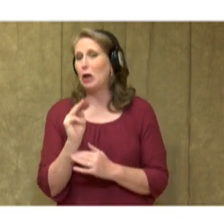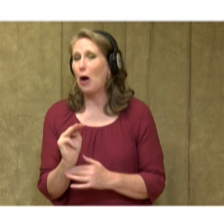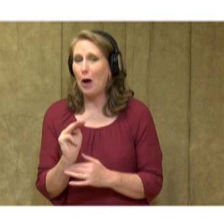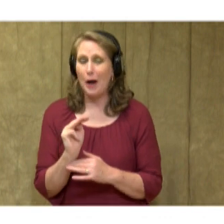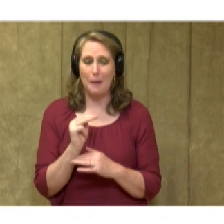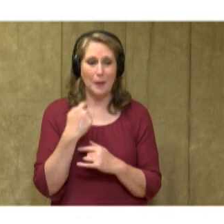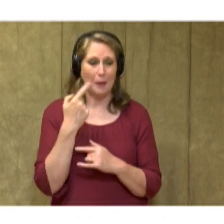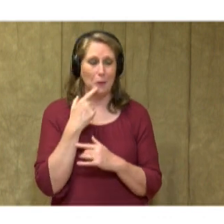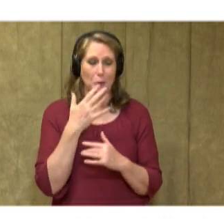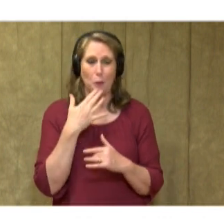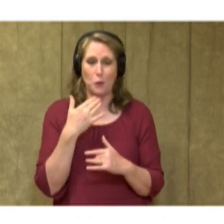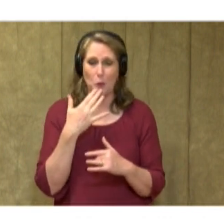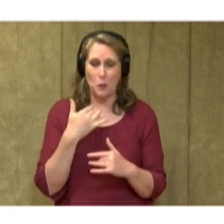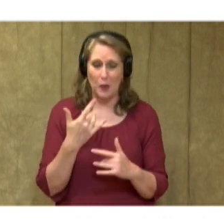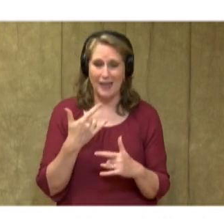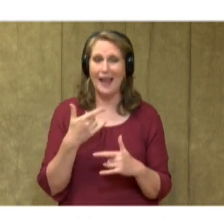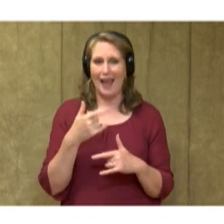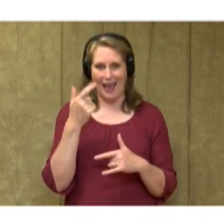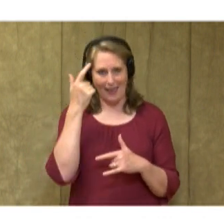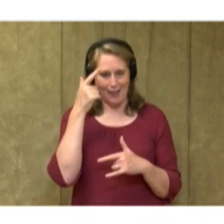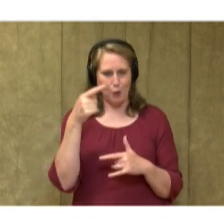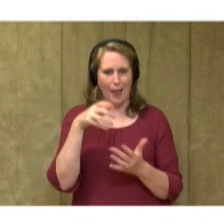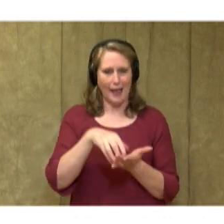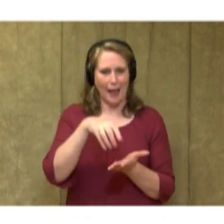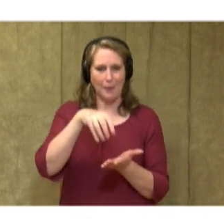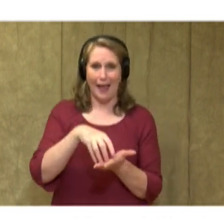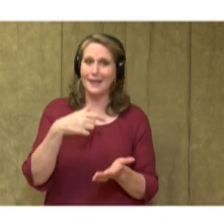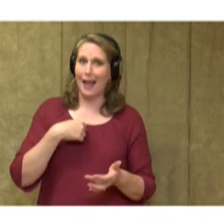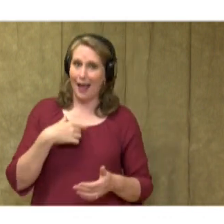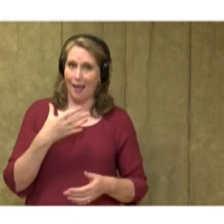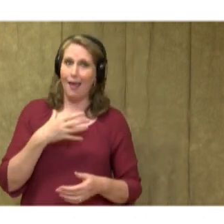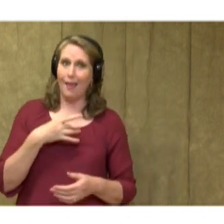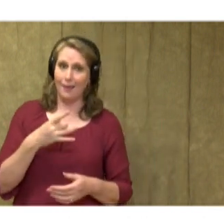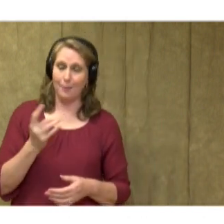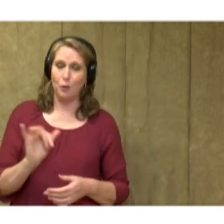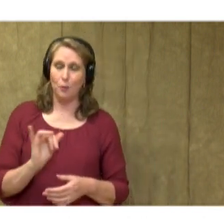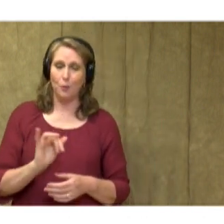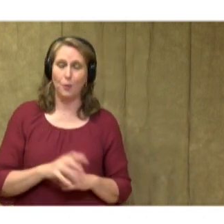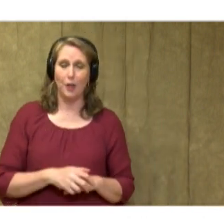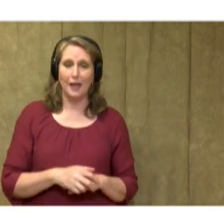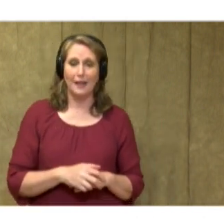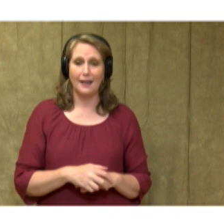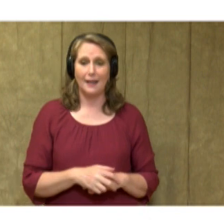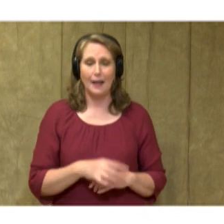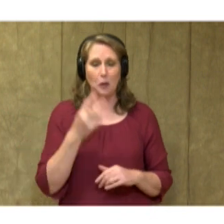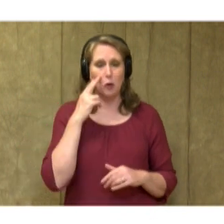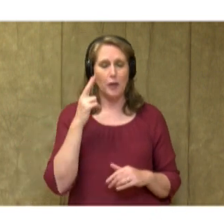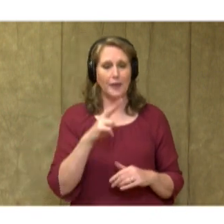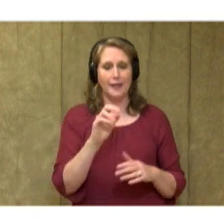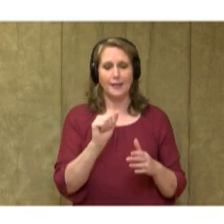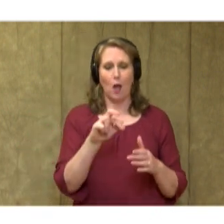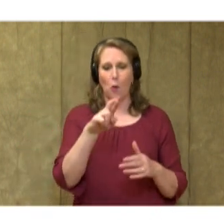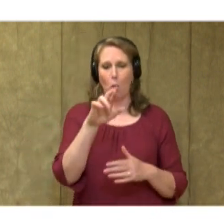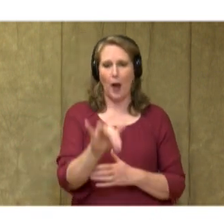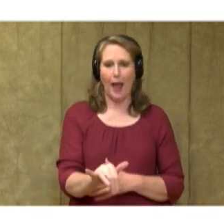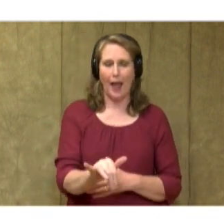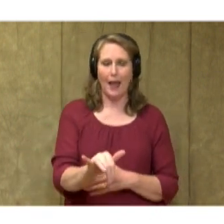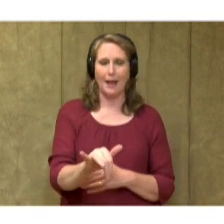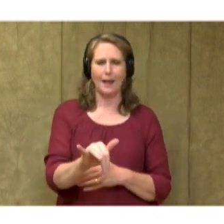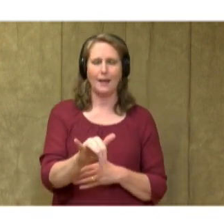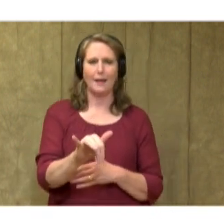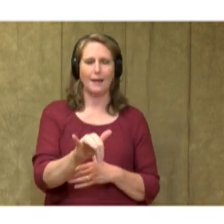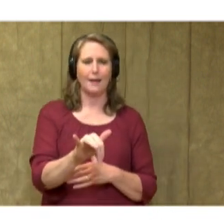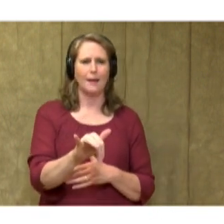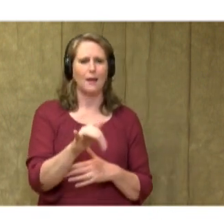and oh so sweet. I bet you like cupcakes. I know I do. All right, so look at this array.